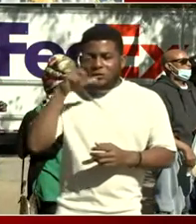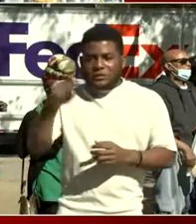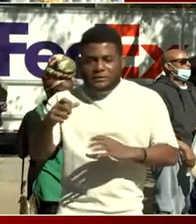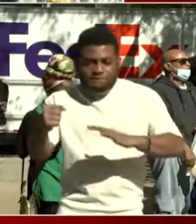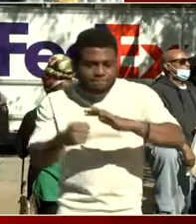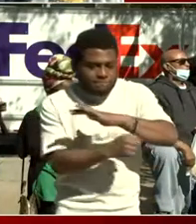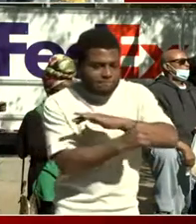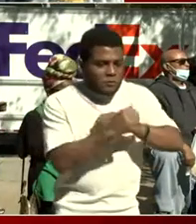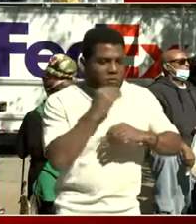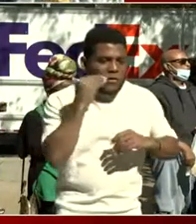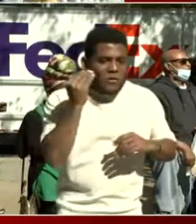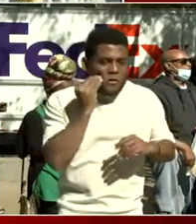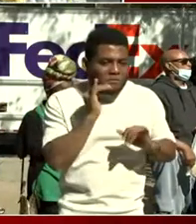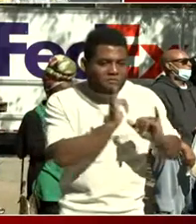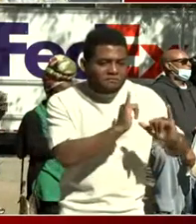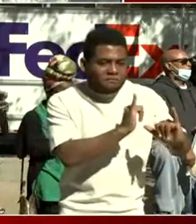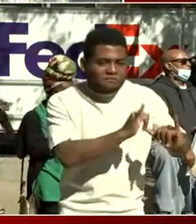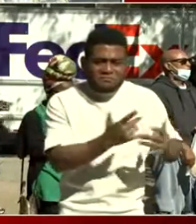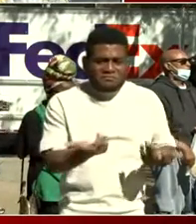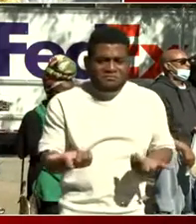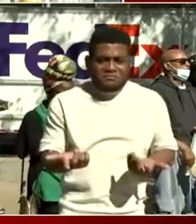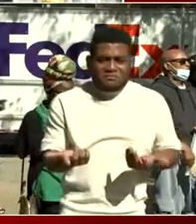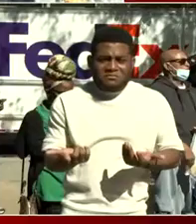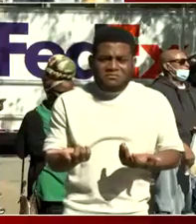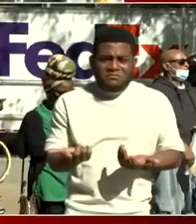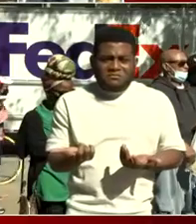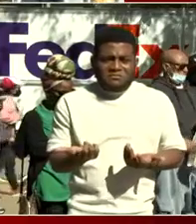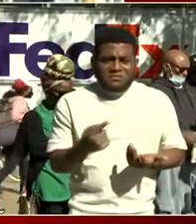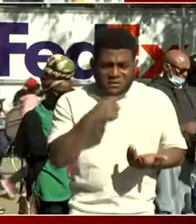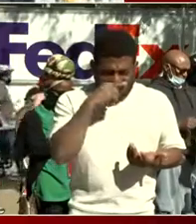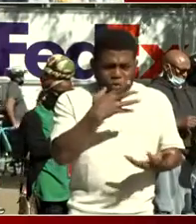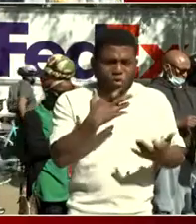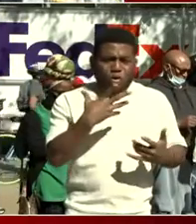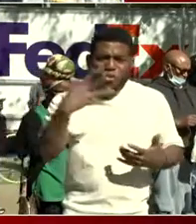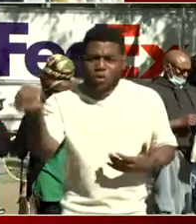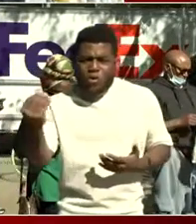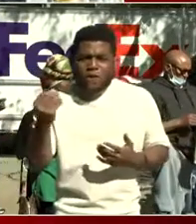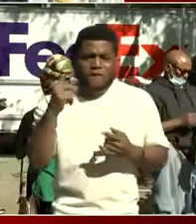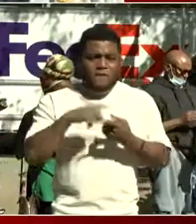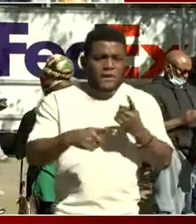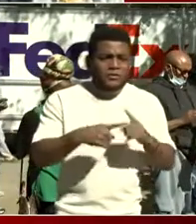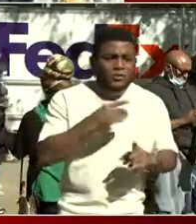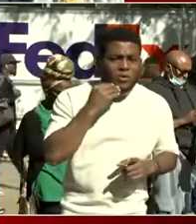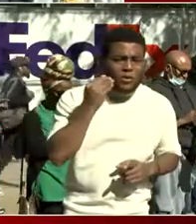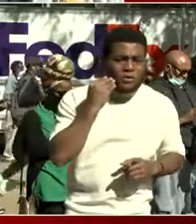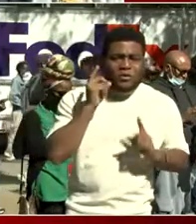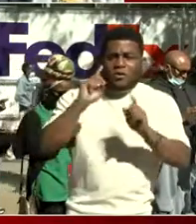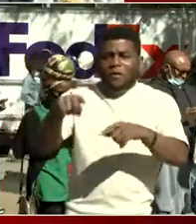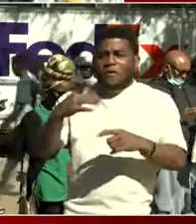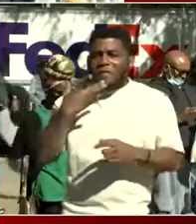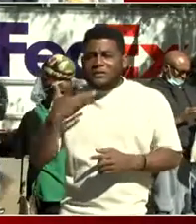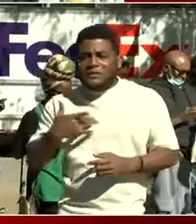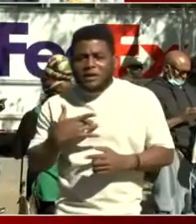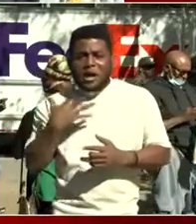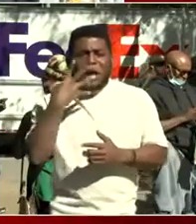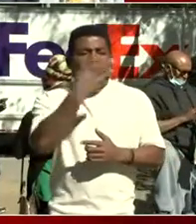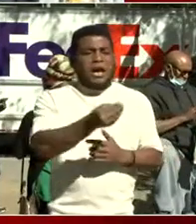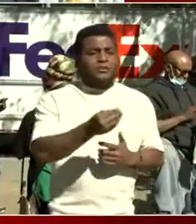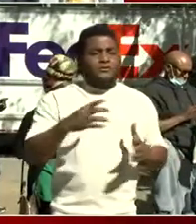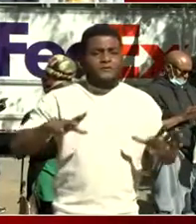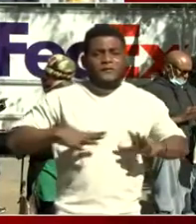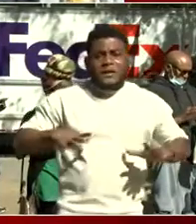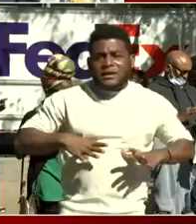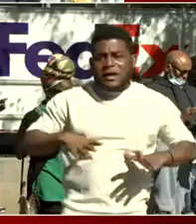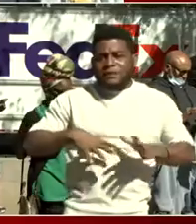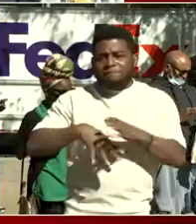not. They are going to friends' house, they're going to birthday parties, they're going to restaurants, they're going on vacation.